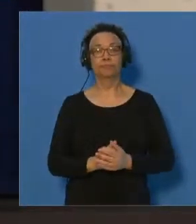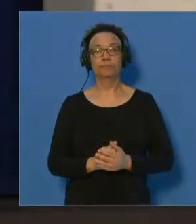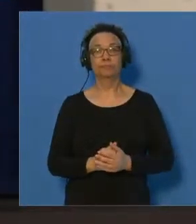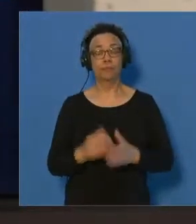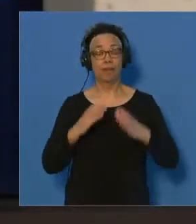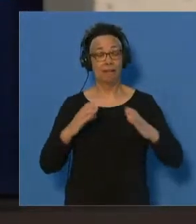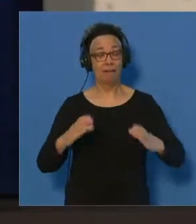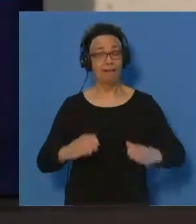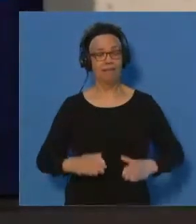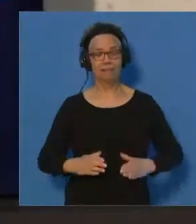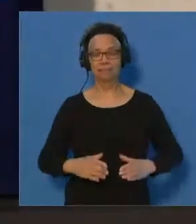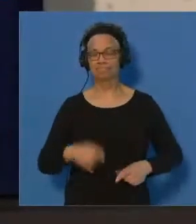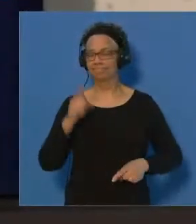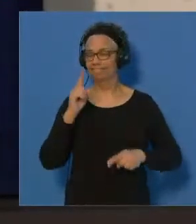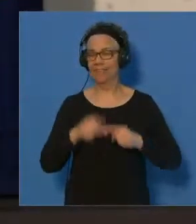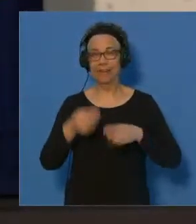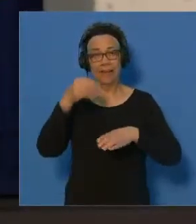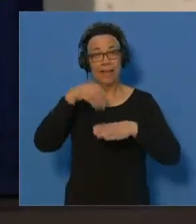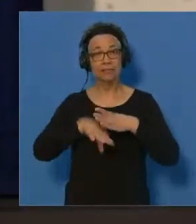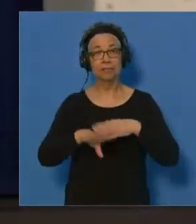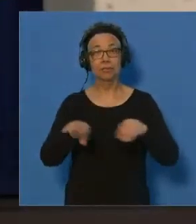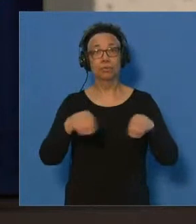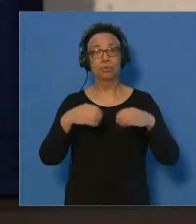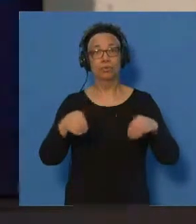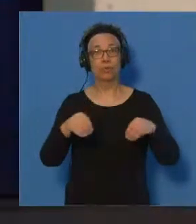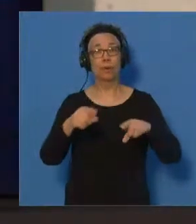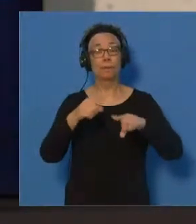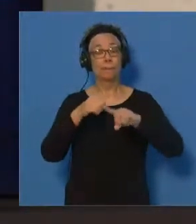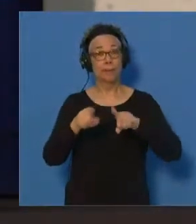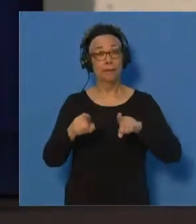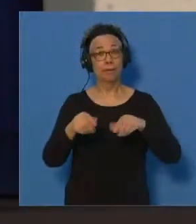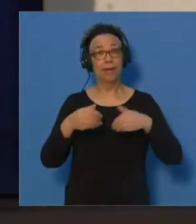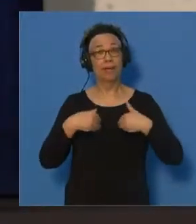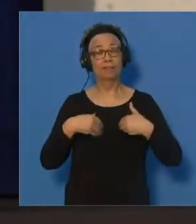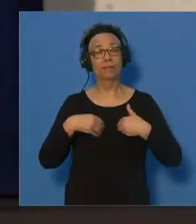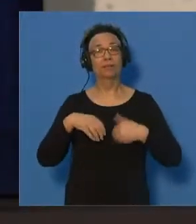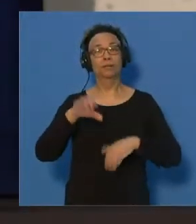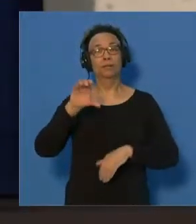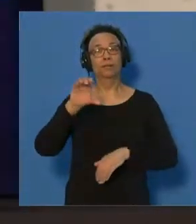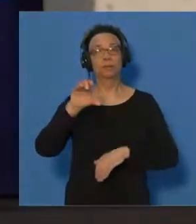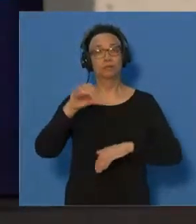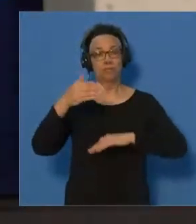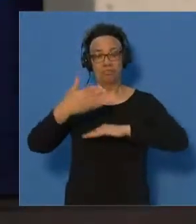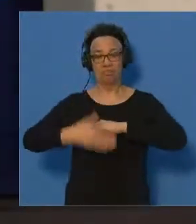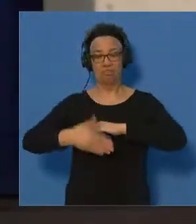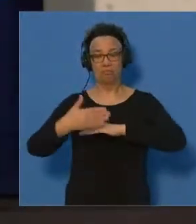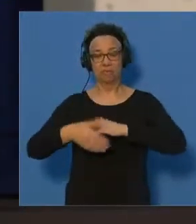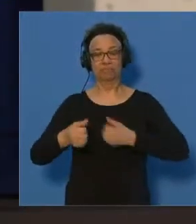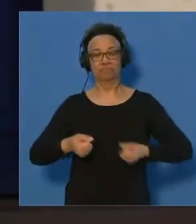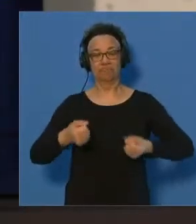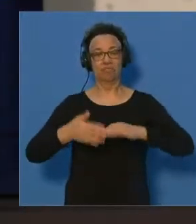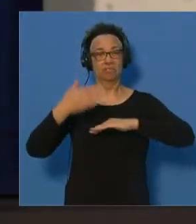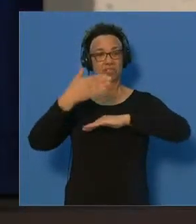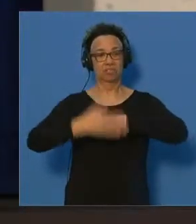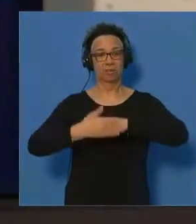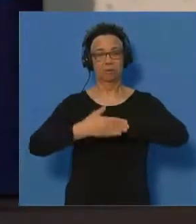Customers shall not be permitted to enter the store, but will have curbside pickups only.